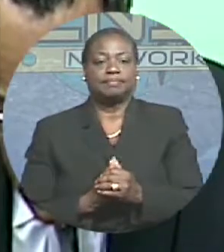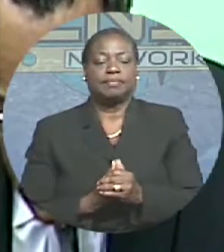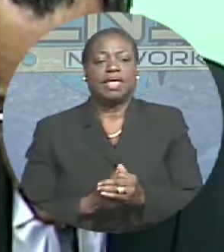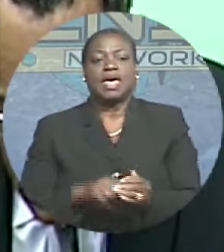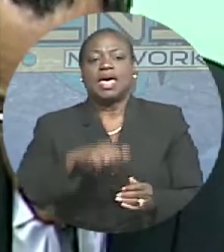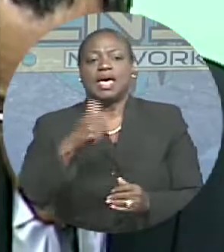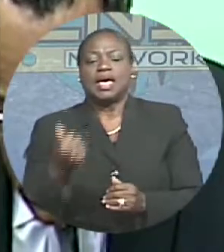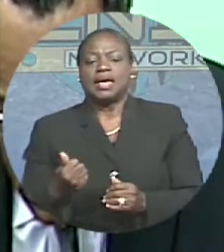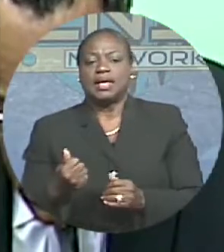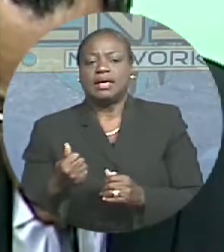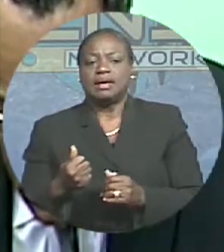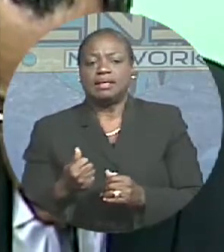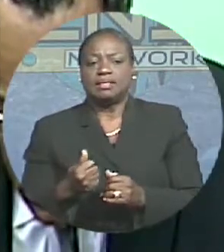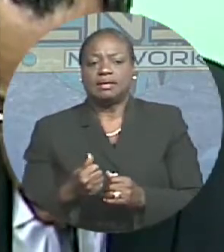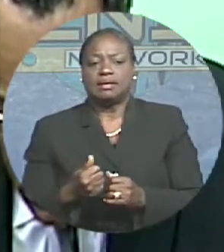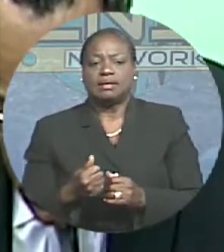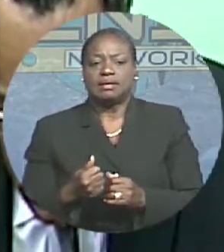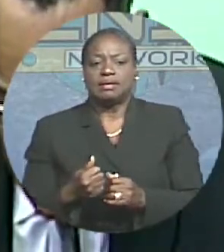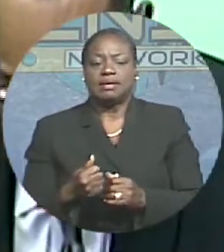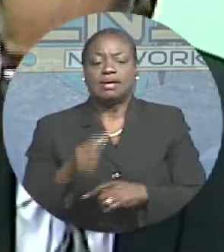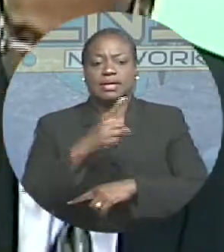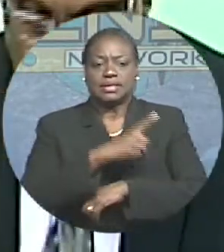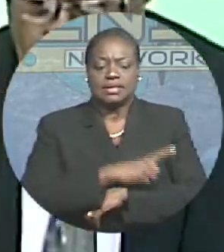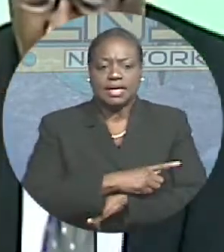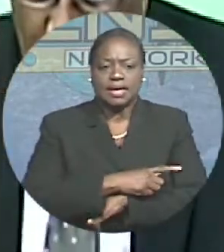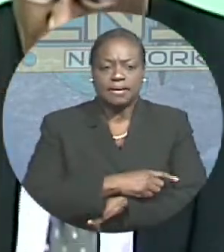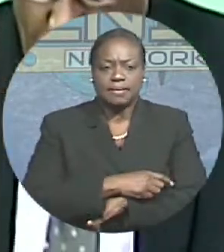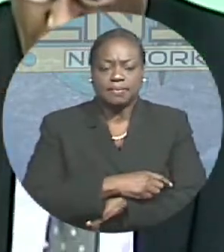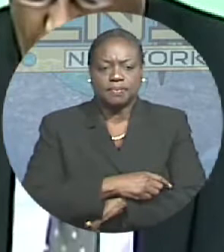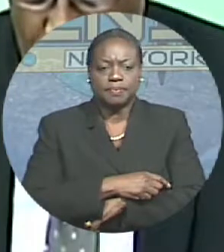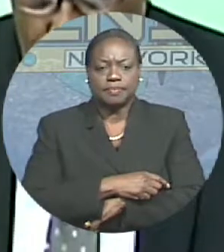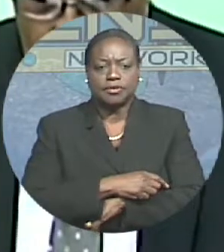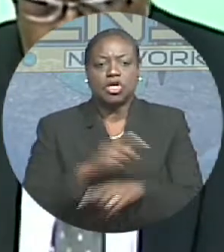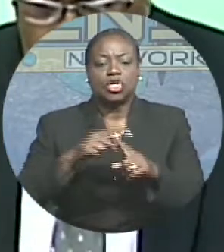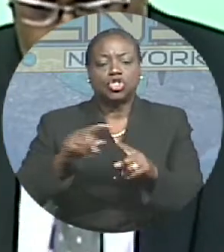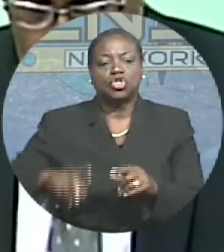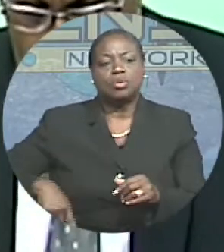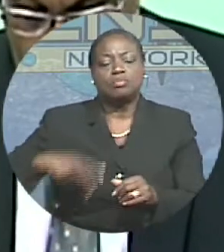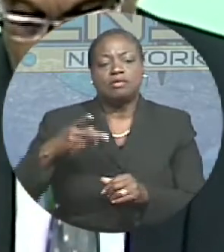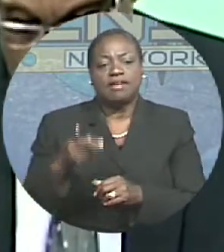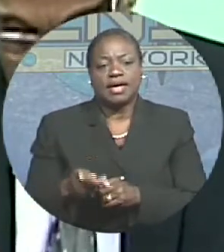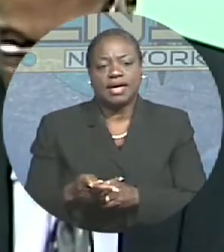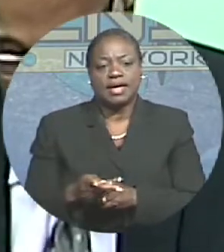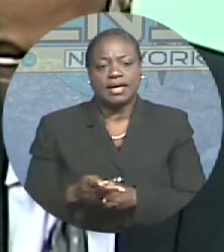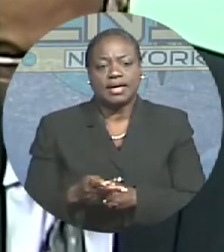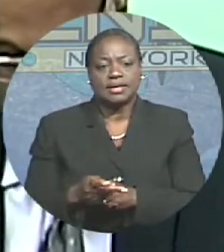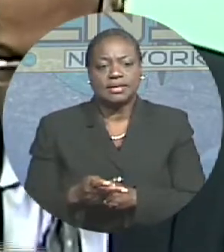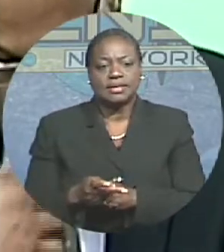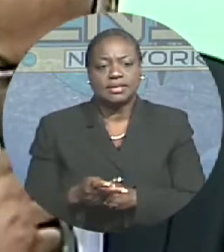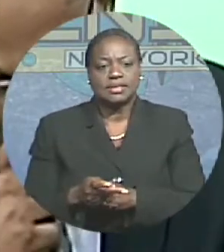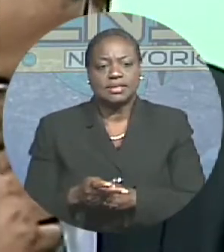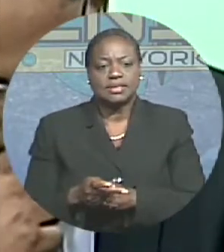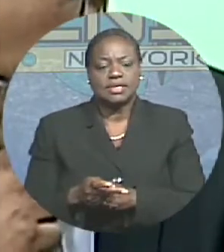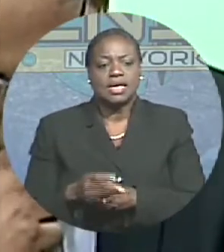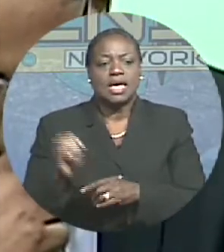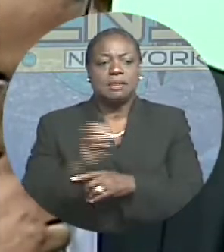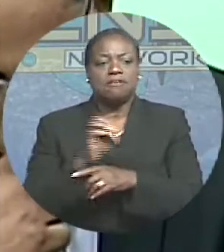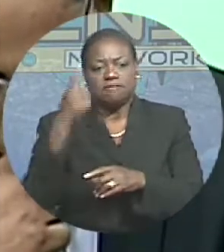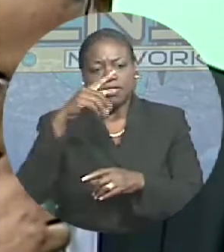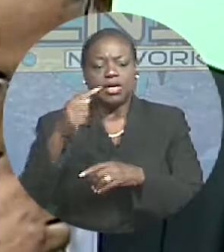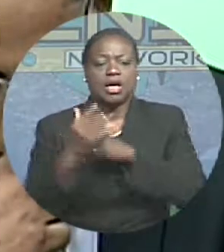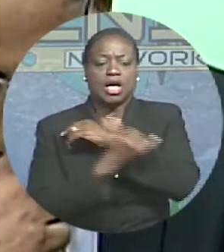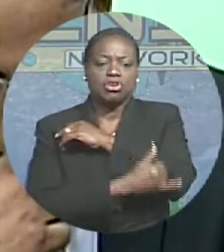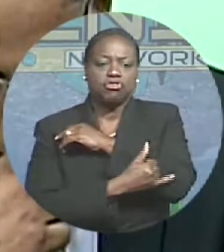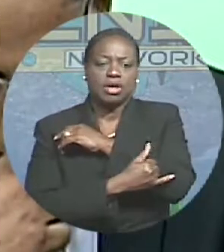in this country as it relates being able to provide employment for the country. And so,